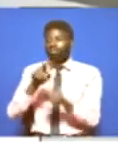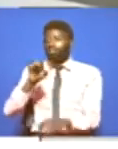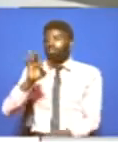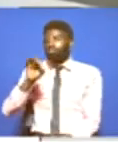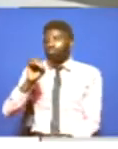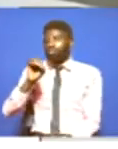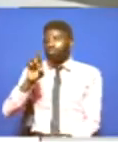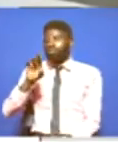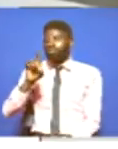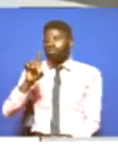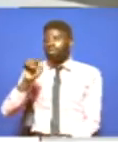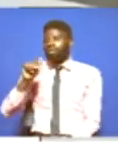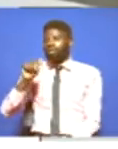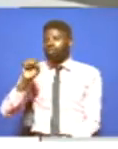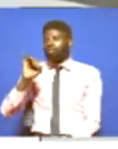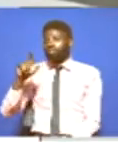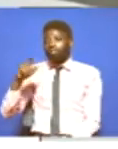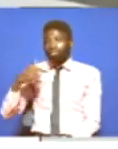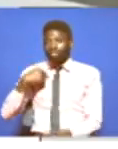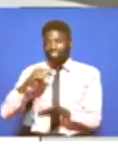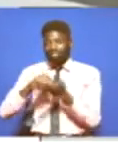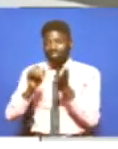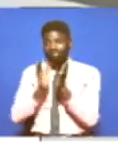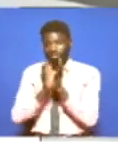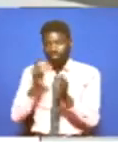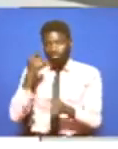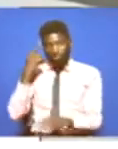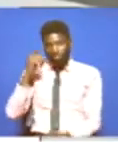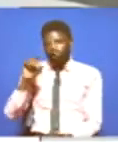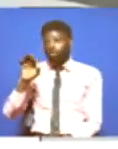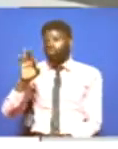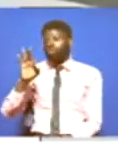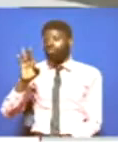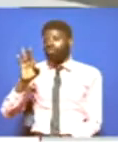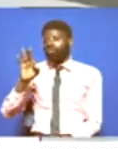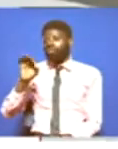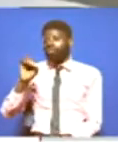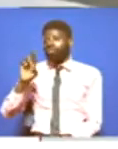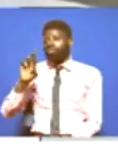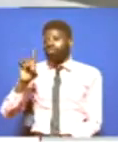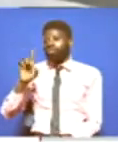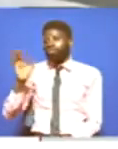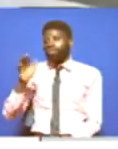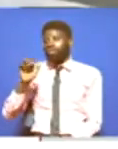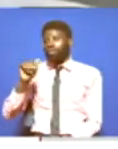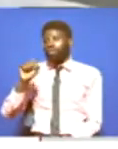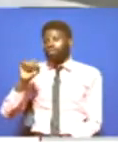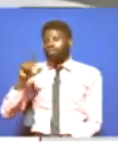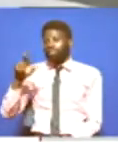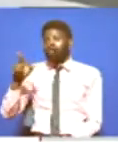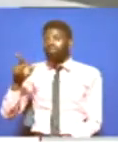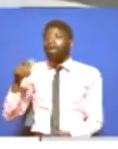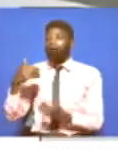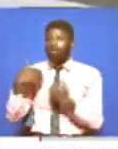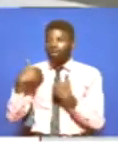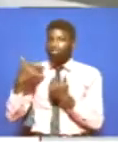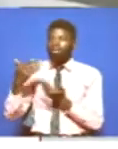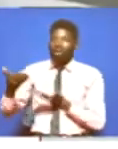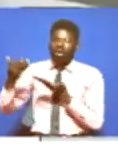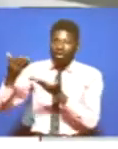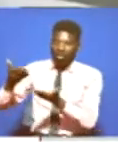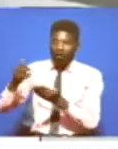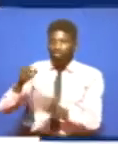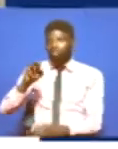day of the party Ford Asili that Martin Shikuku left. From Martin Shikuku, I became